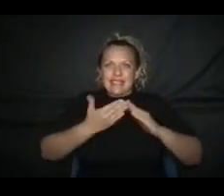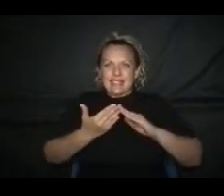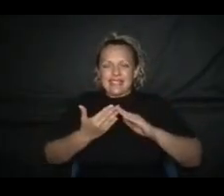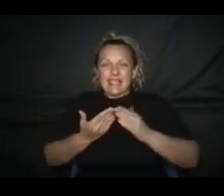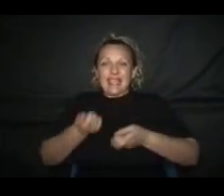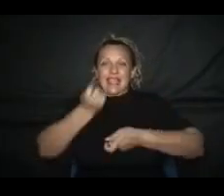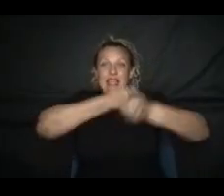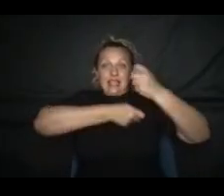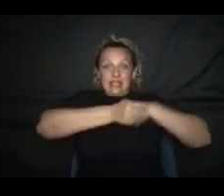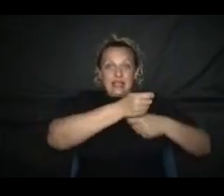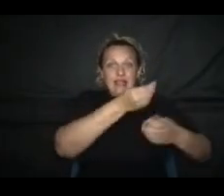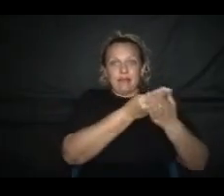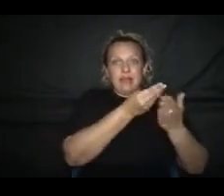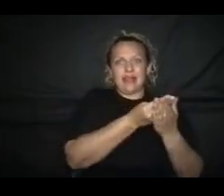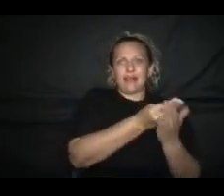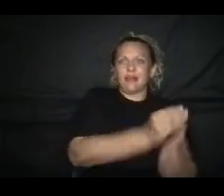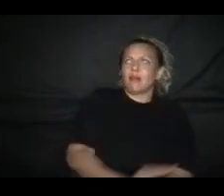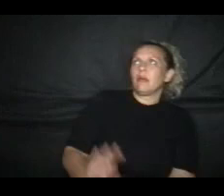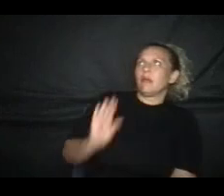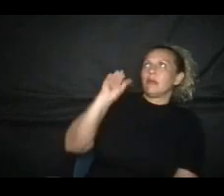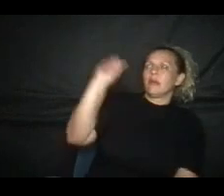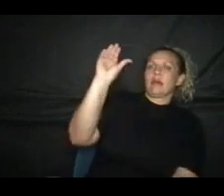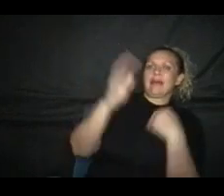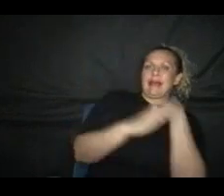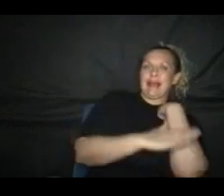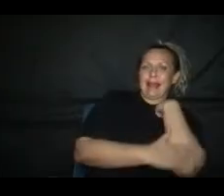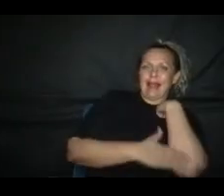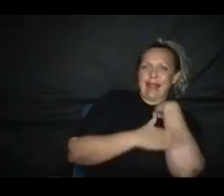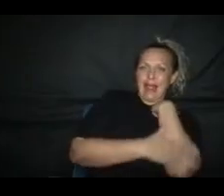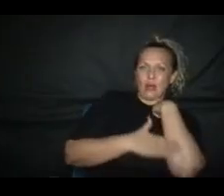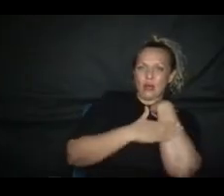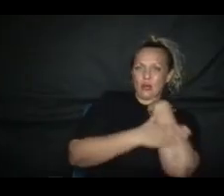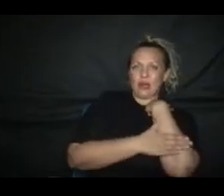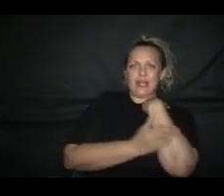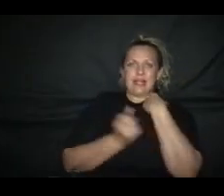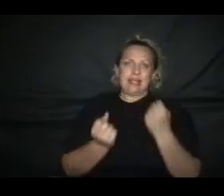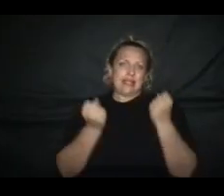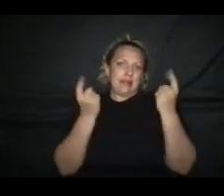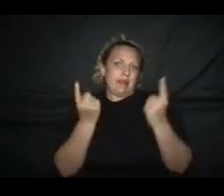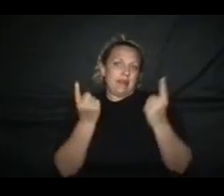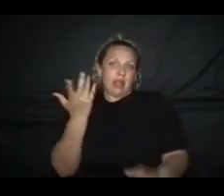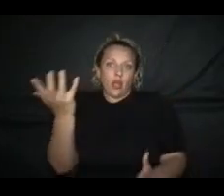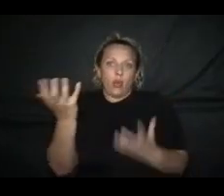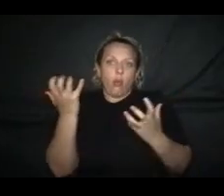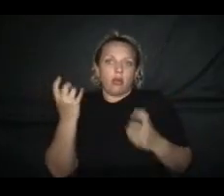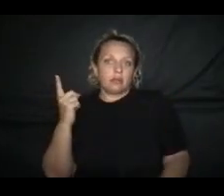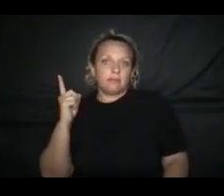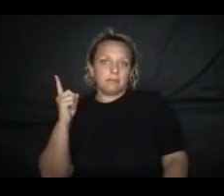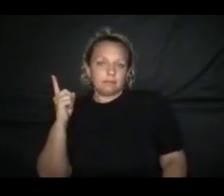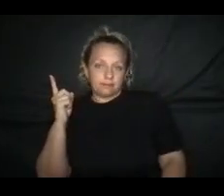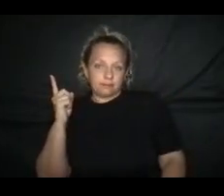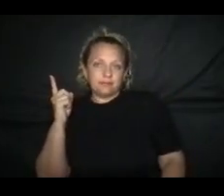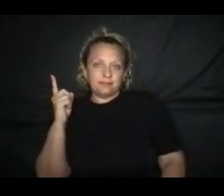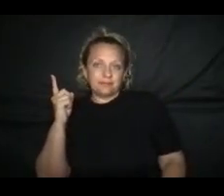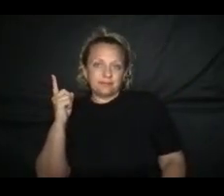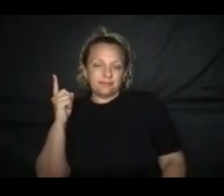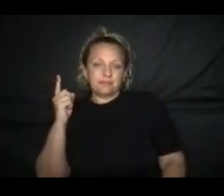that money is paid to the county and the county spends it as it deems appropriate.